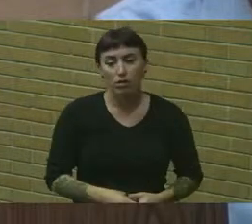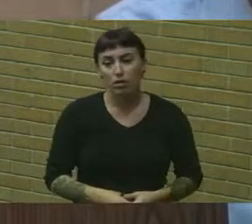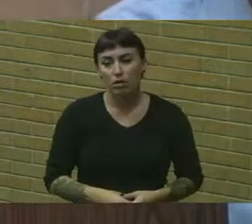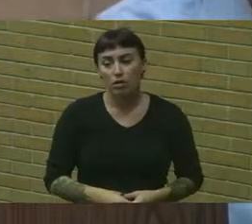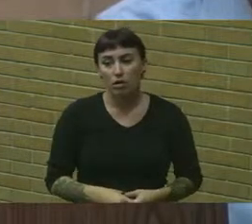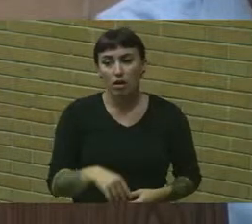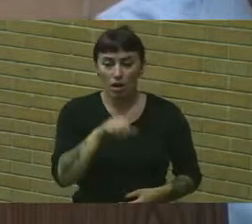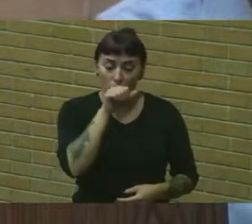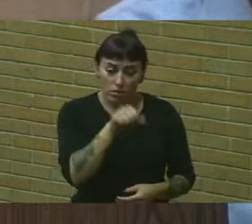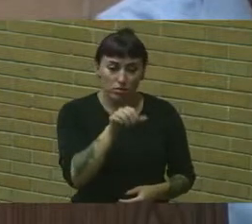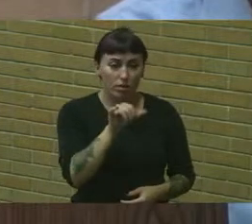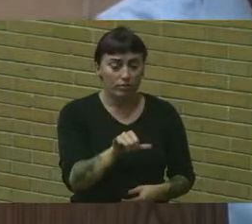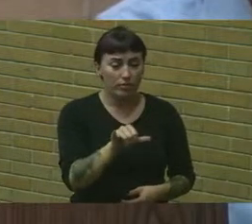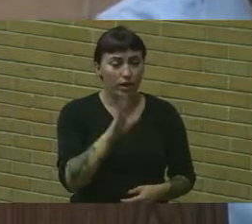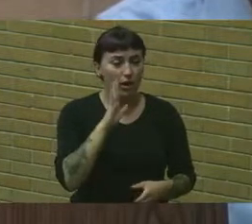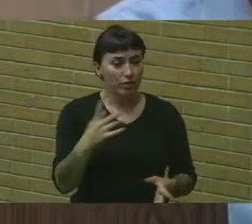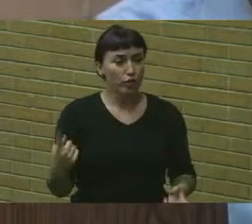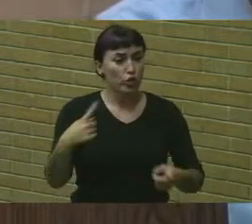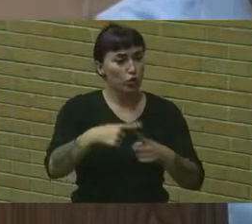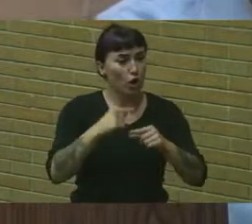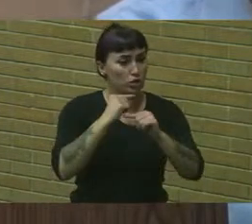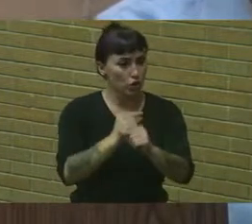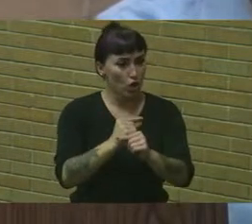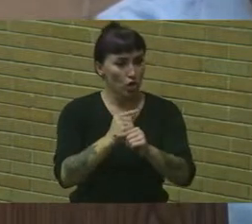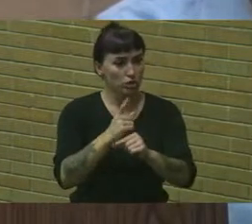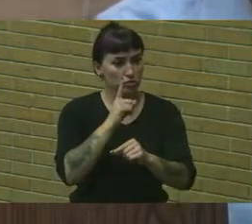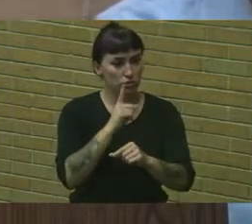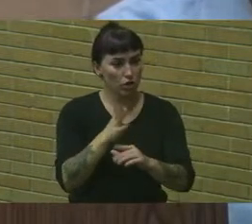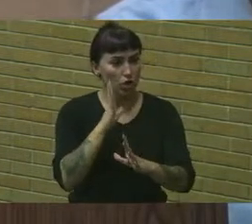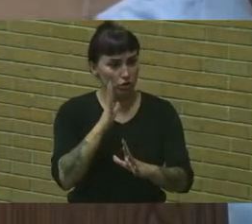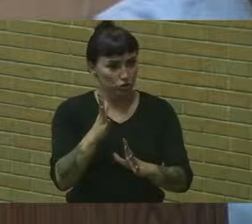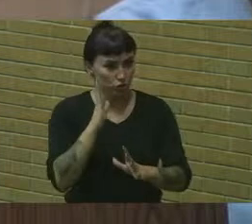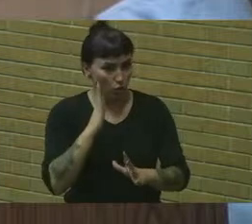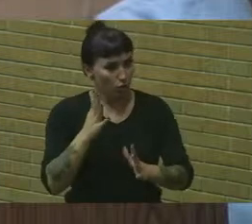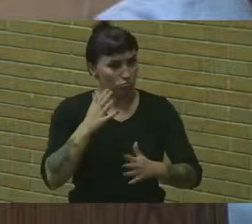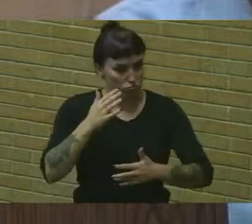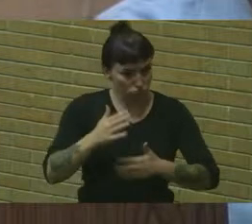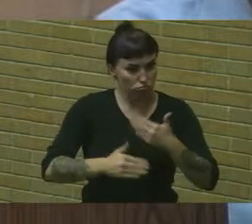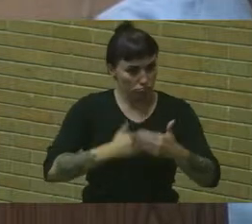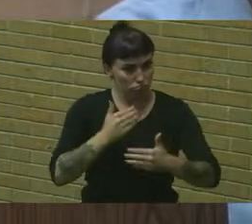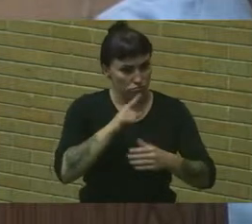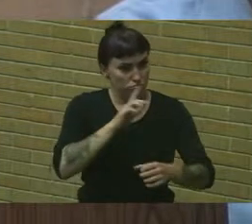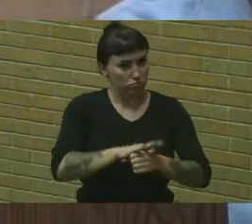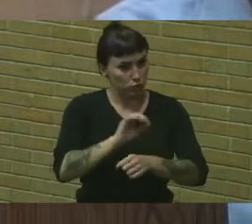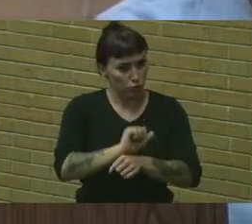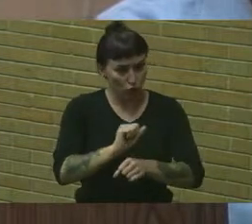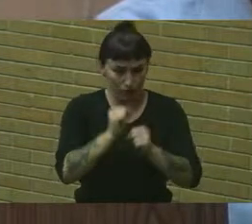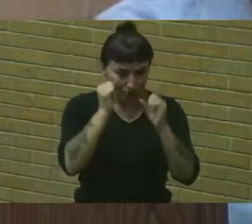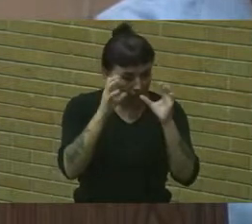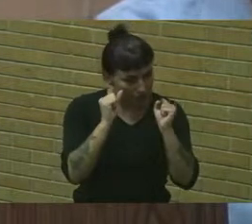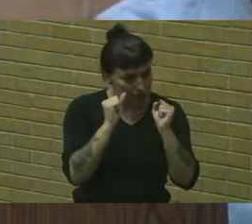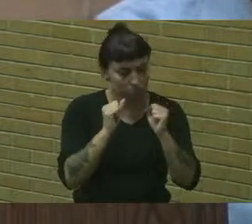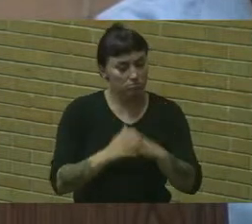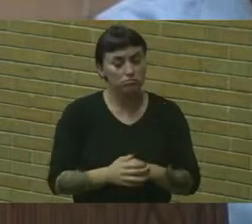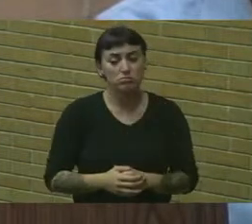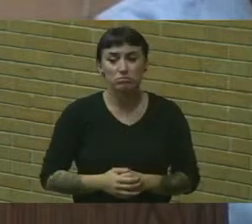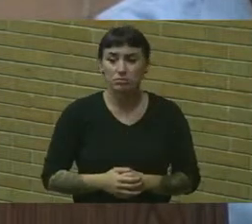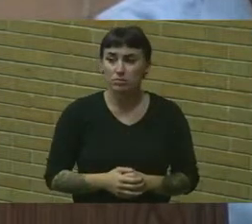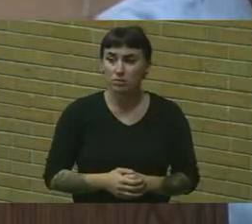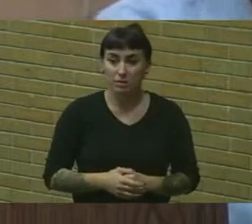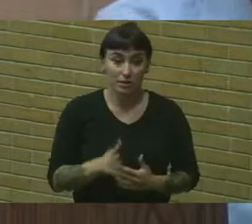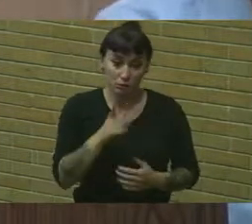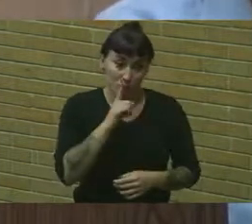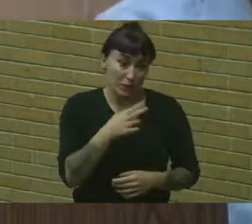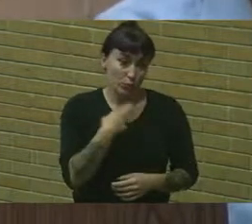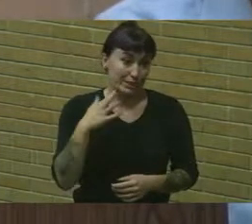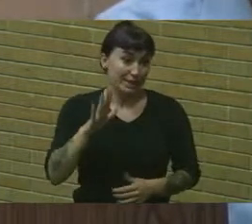I love that the cross guards are so diligent and amazing and taking their own lives in their